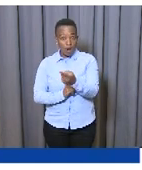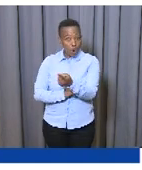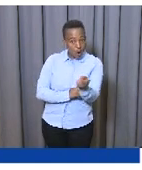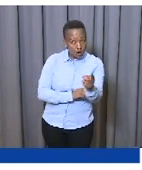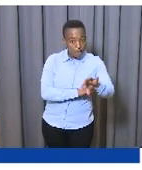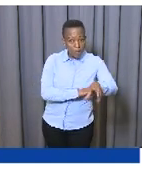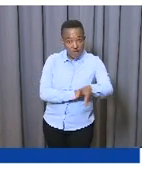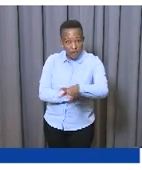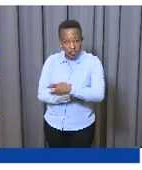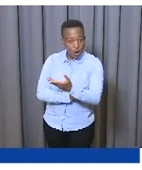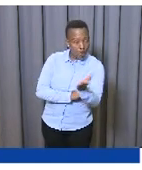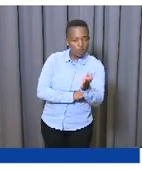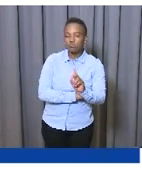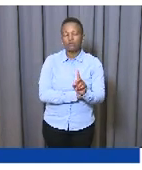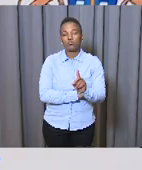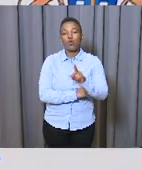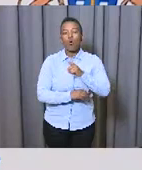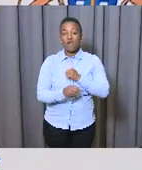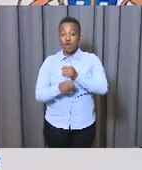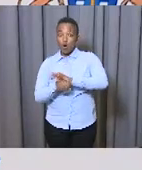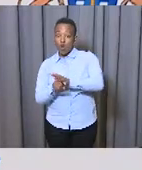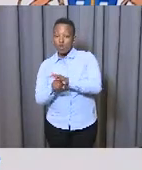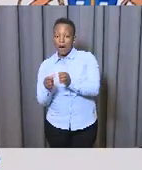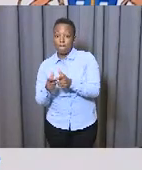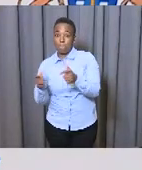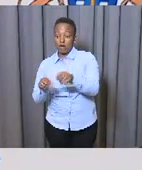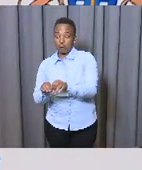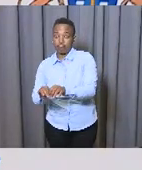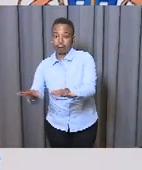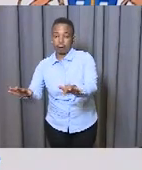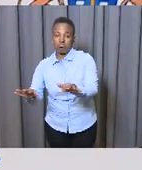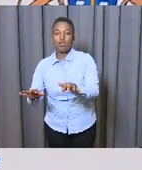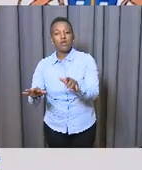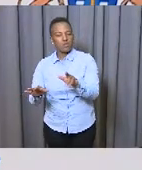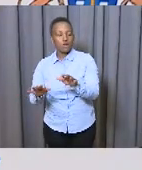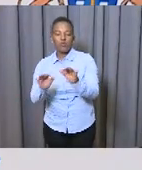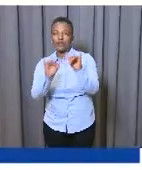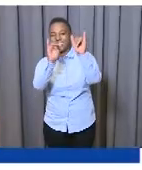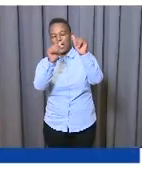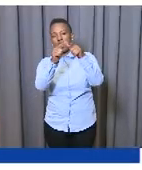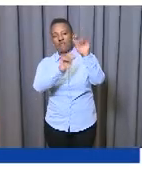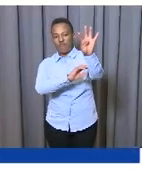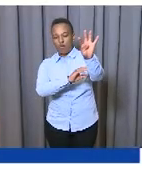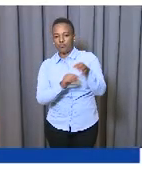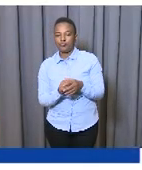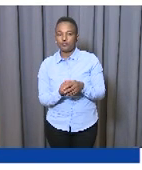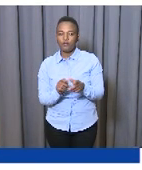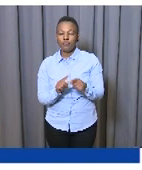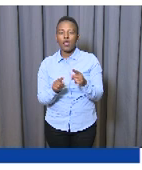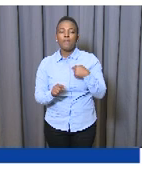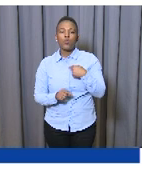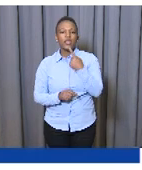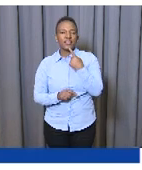infection rate is still very, very high. Those areas may be left out of that. But I want to say to you, this is what we are doing